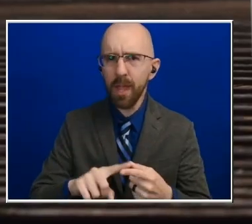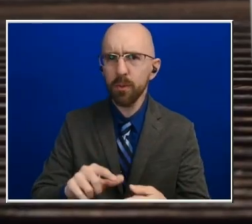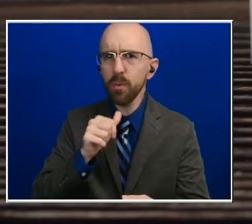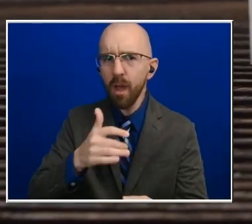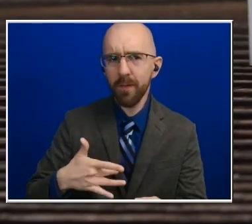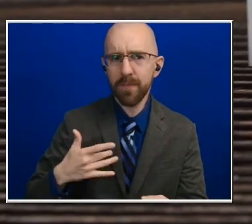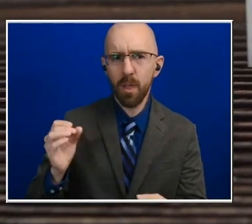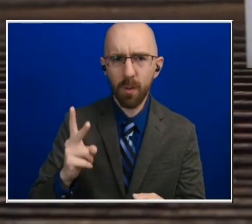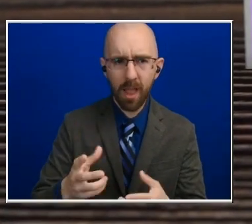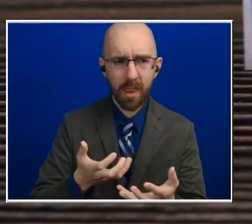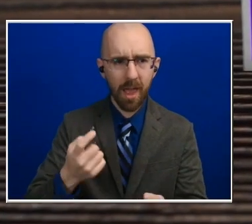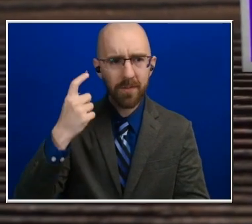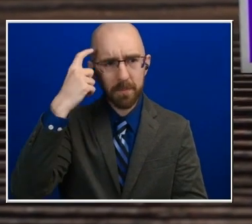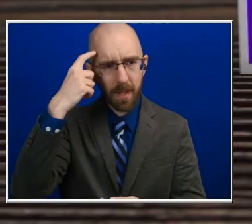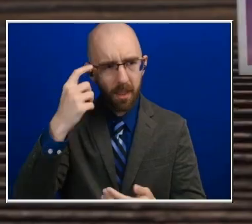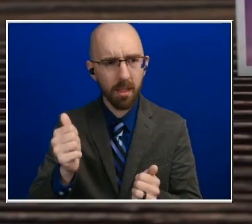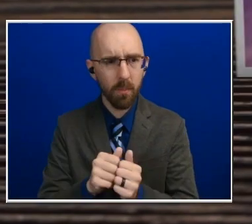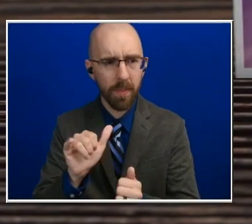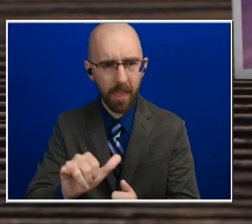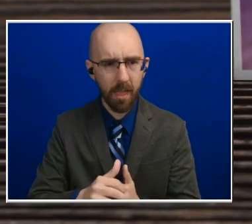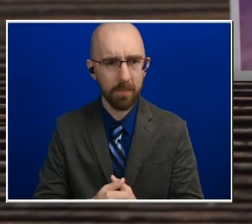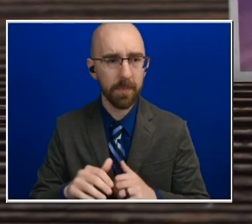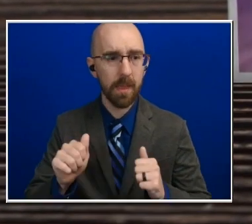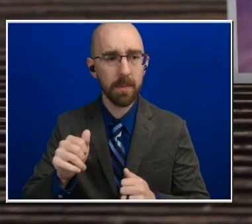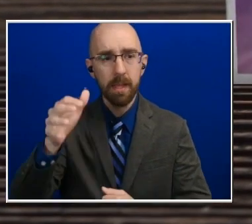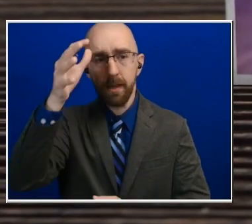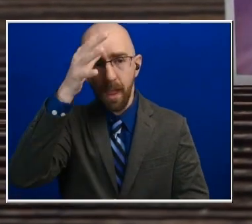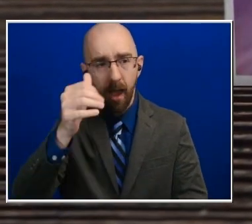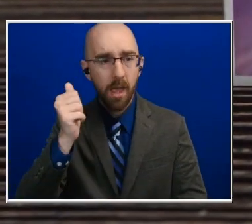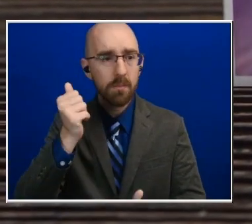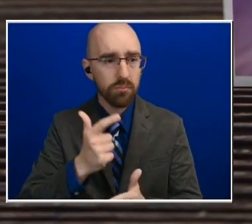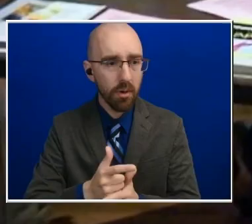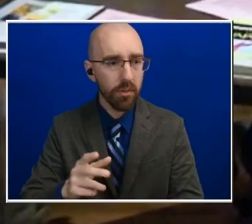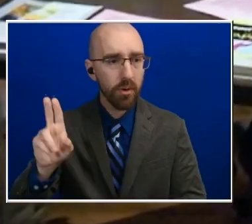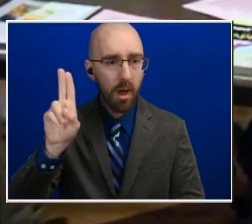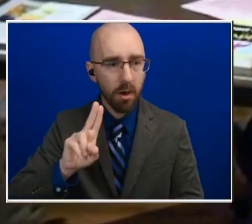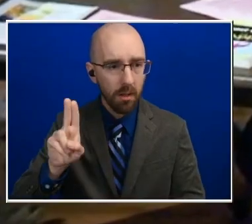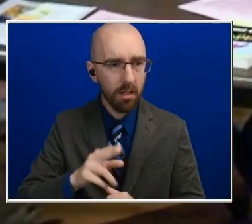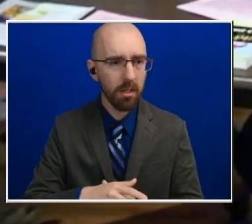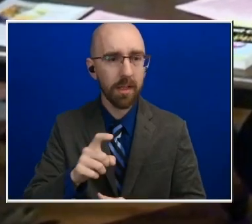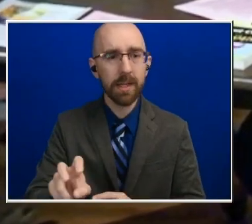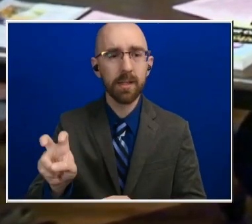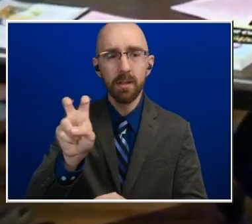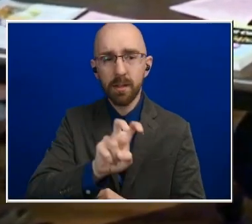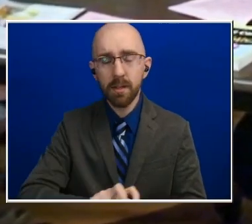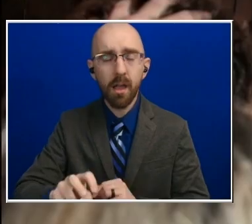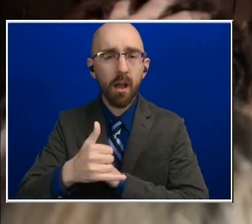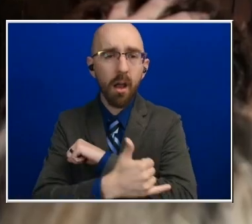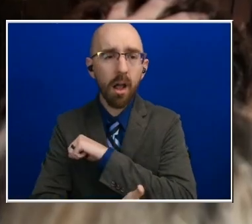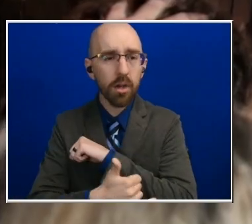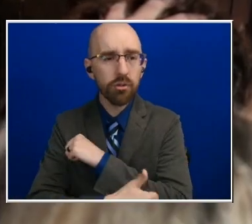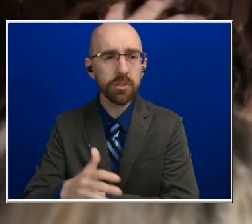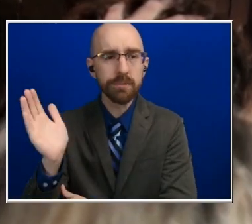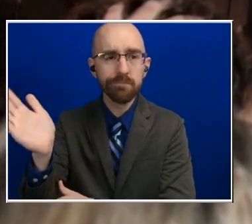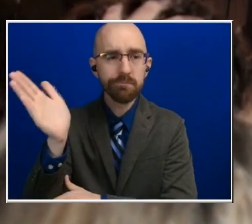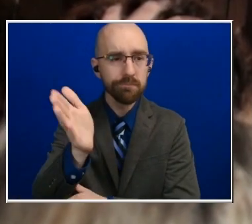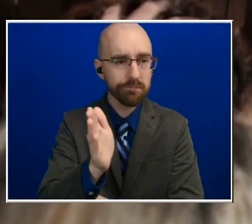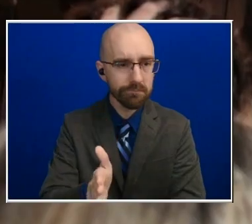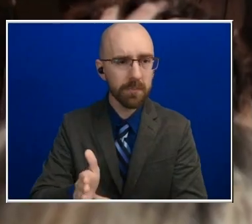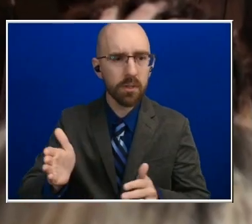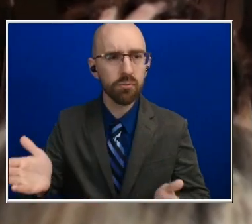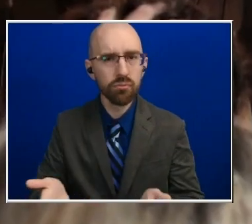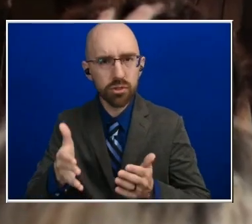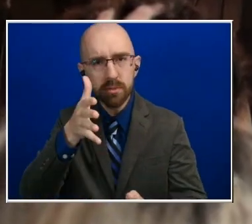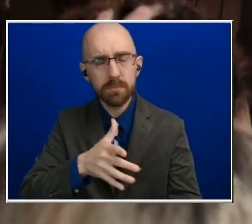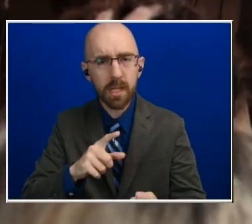can be your dad, your brother, your uncle. Bret has traveled across the country speaking at events and encouraging men to take charge